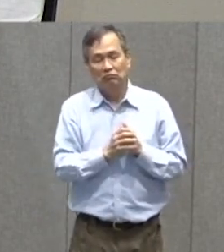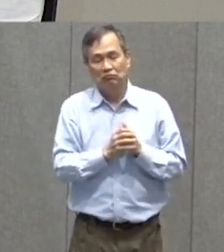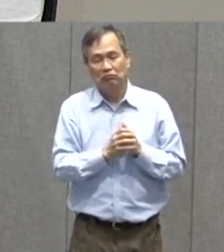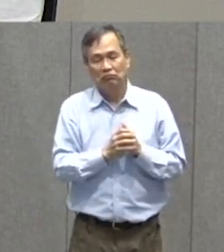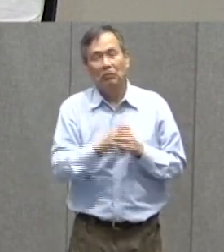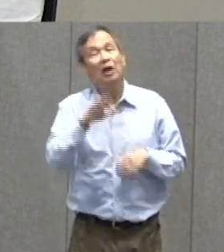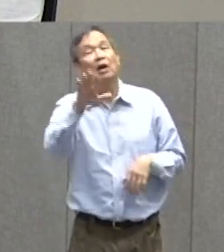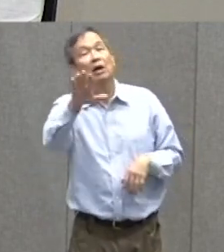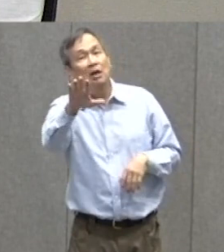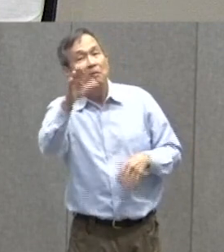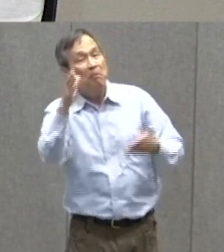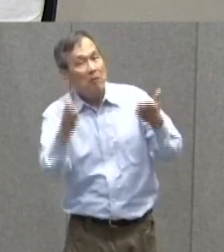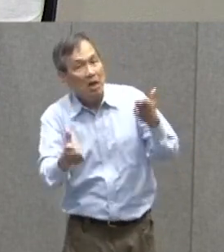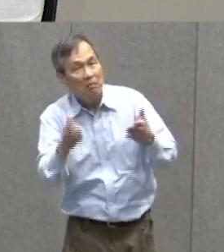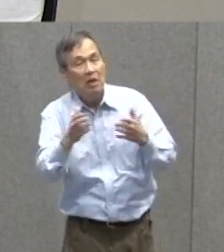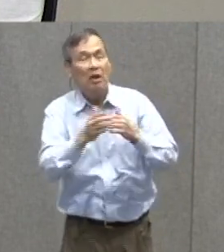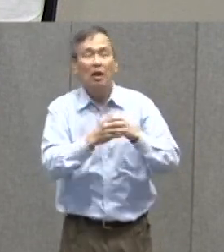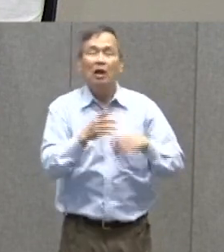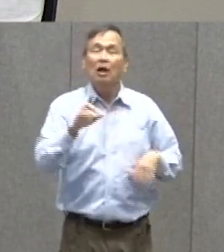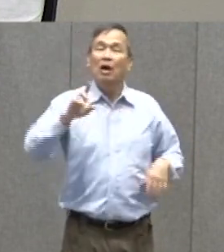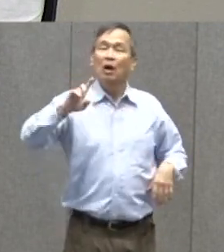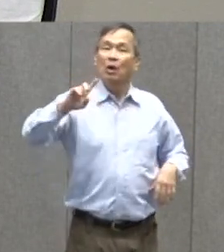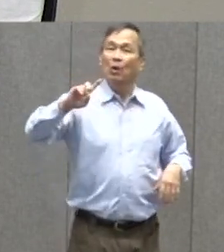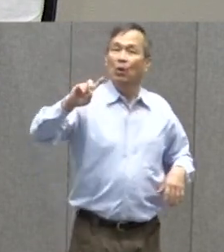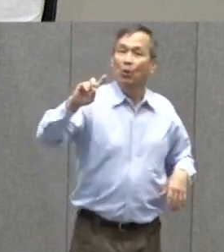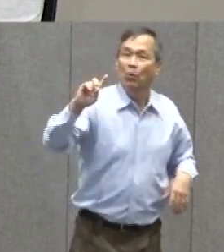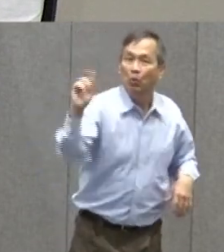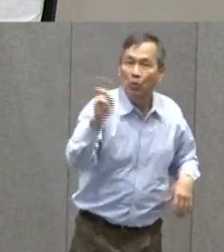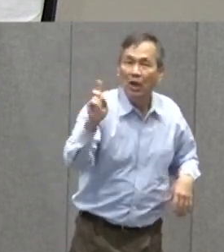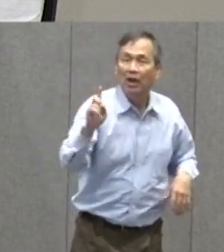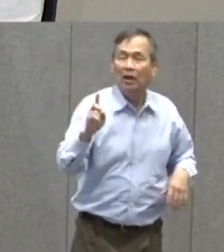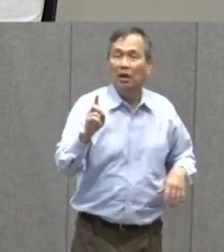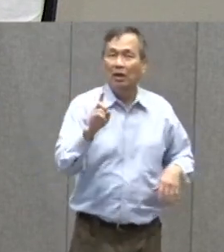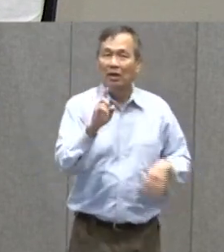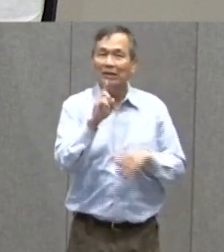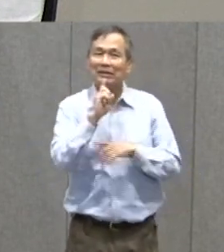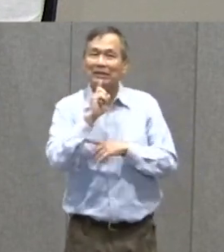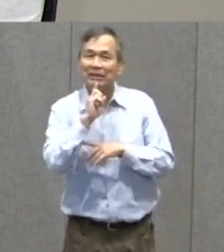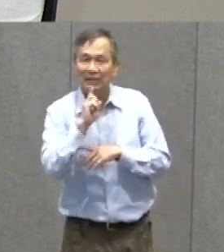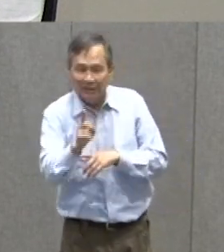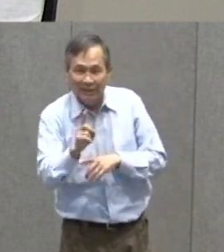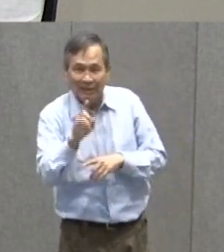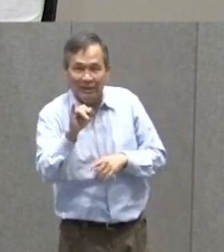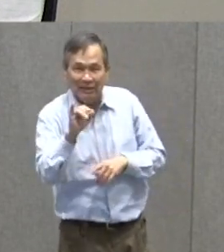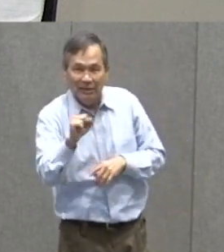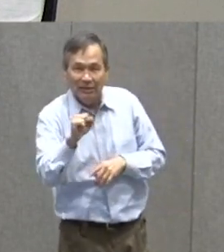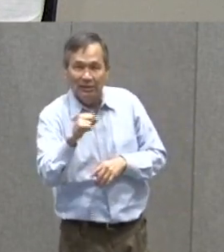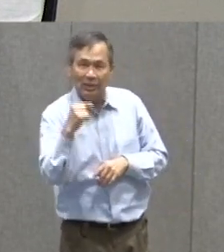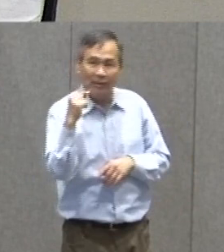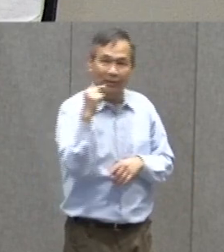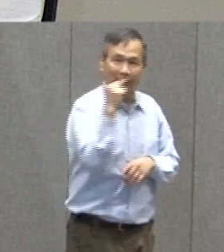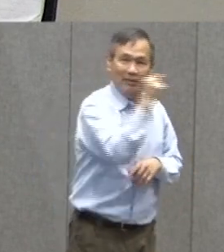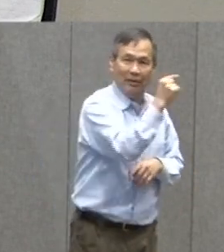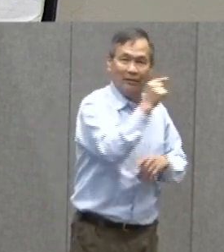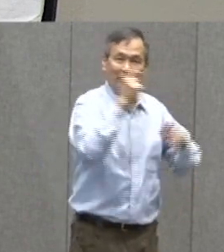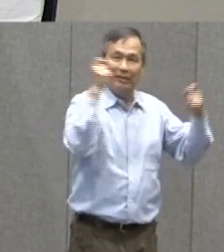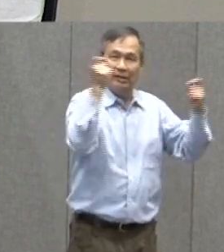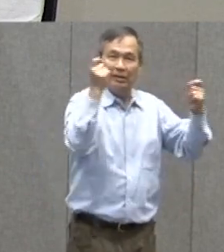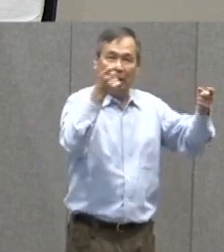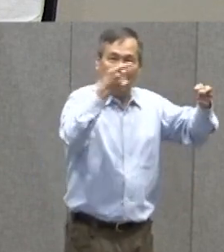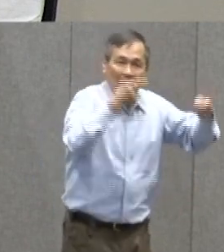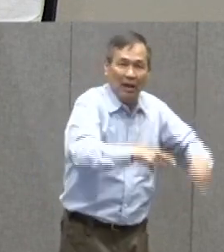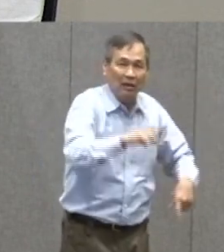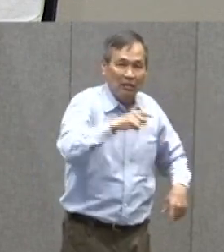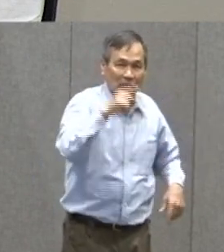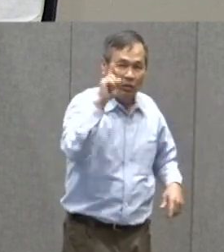maybe perhaps where is this celebration happening? Do you